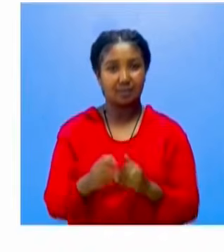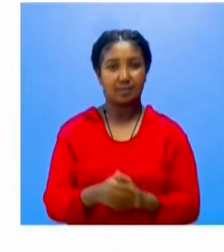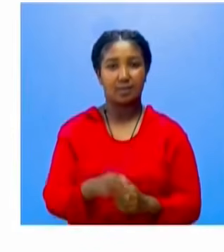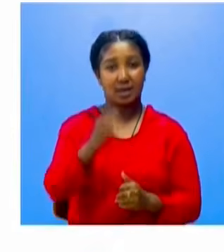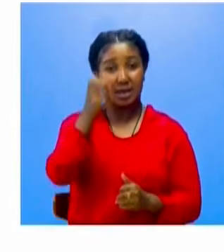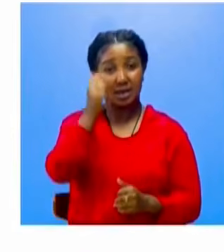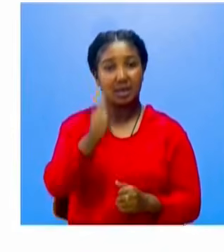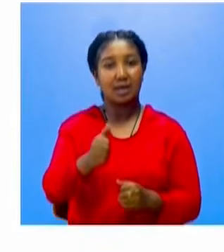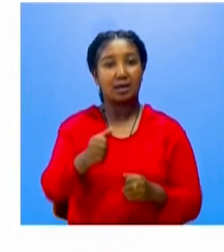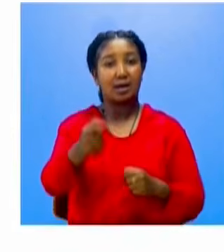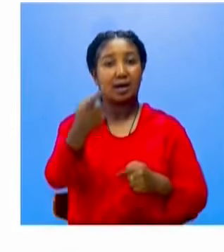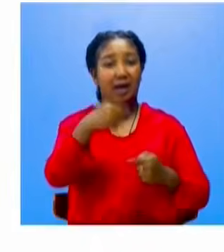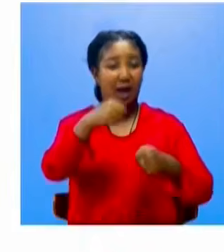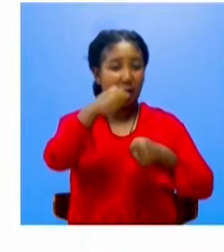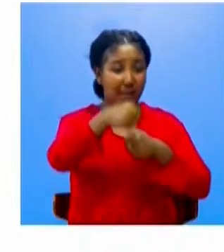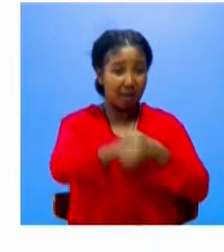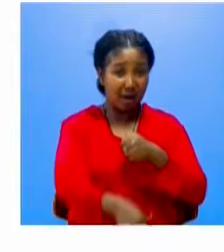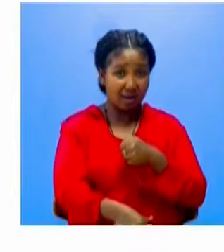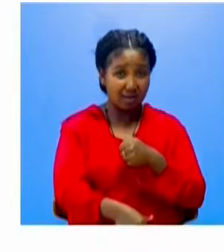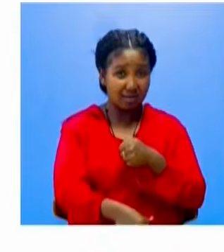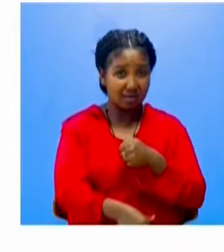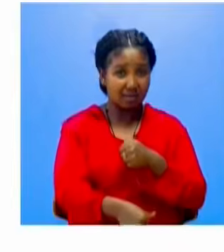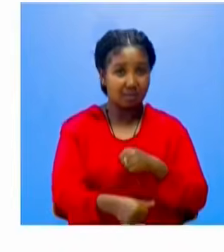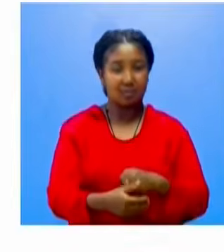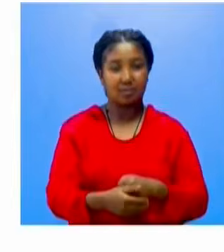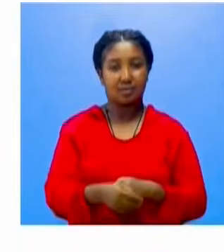he came late,